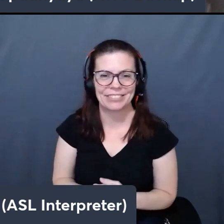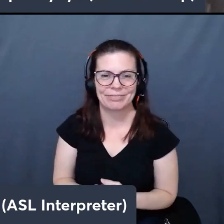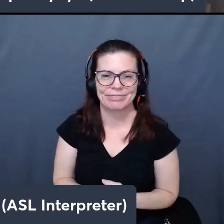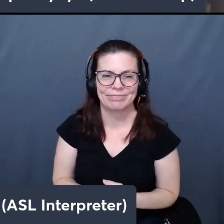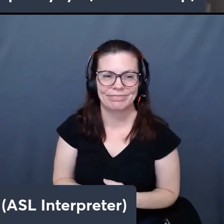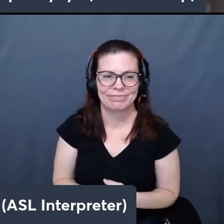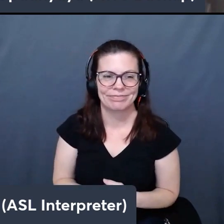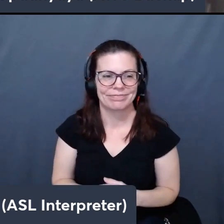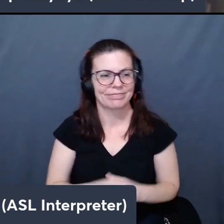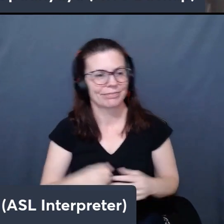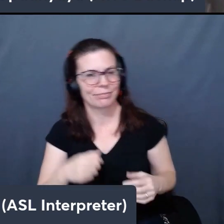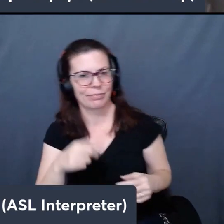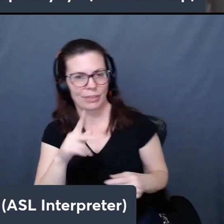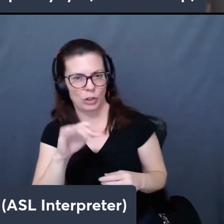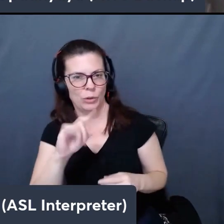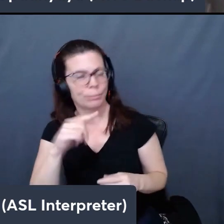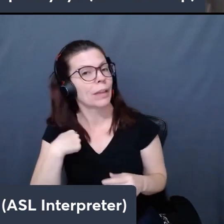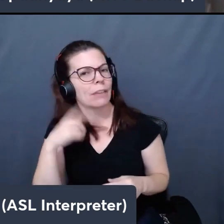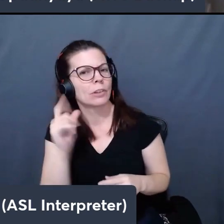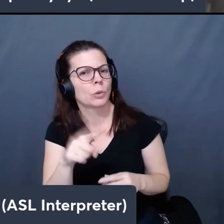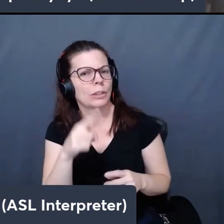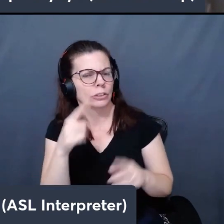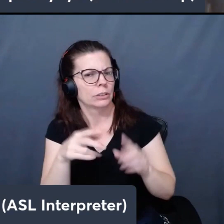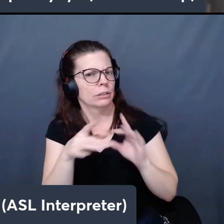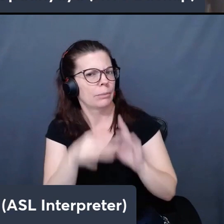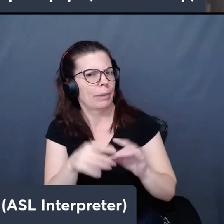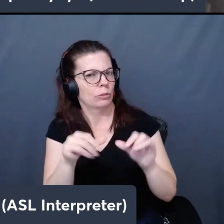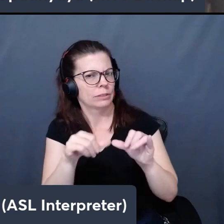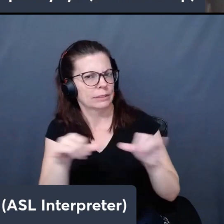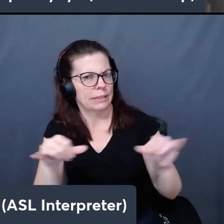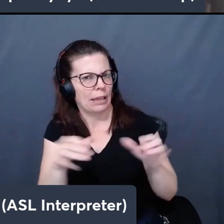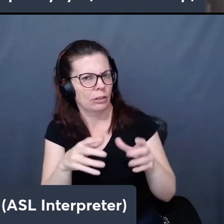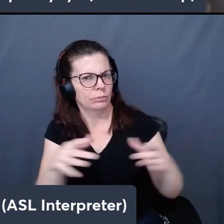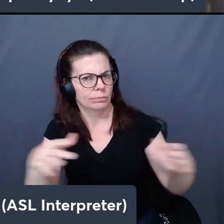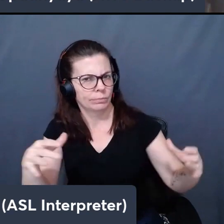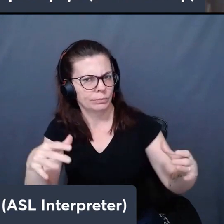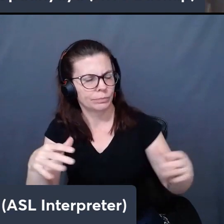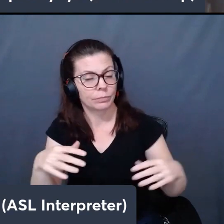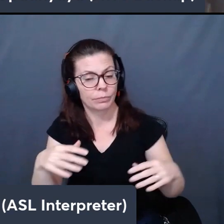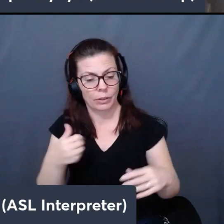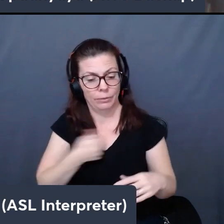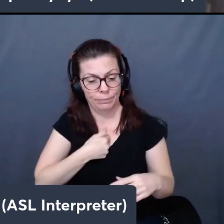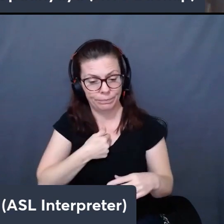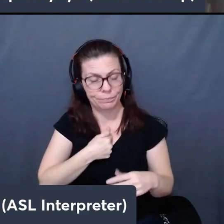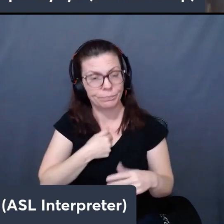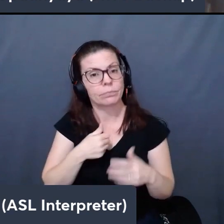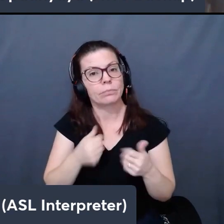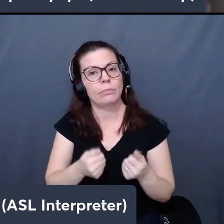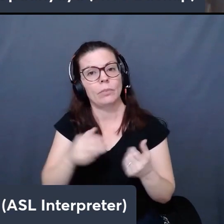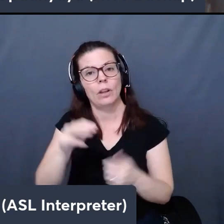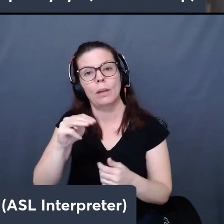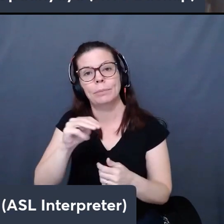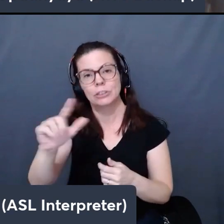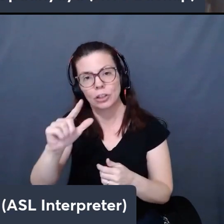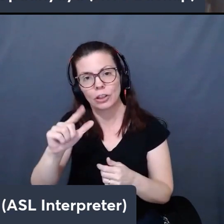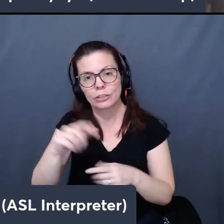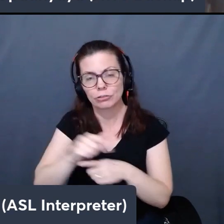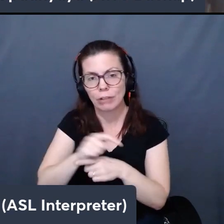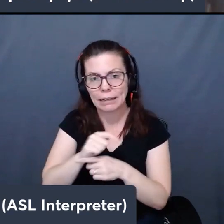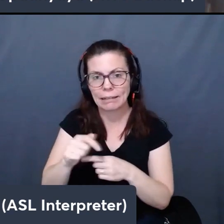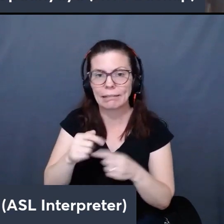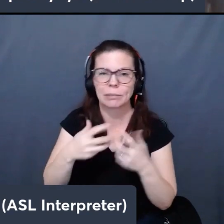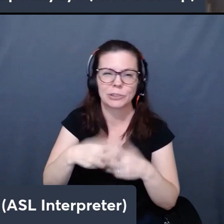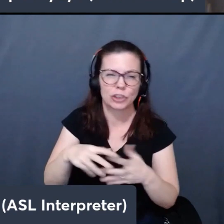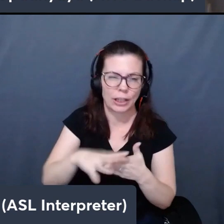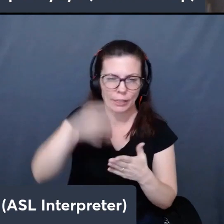I had a question on scale, right? So me doing a lot of machine learning training and machine learning jobs, all